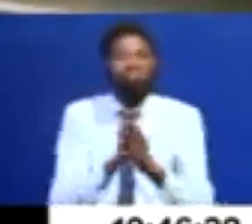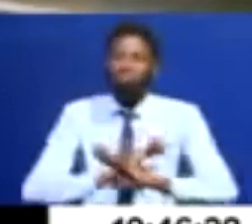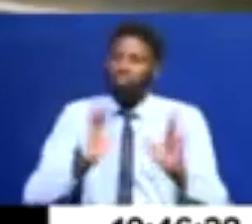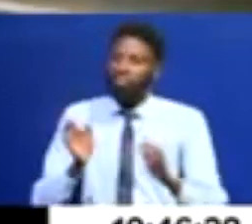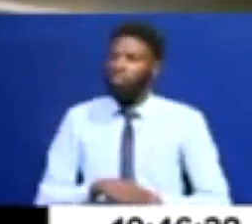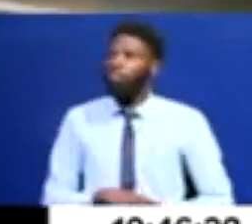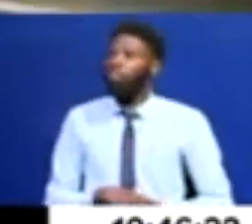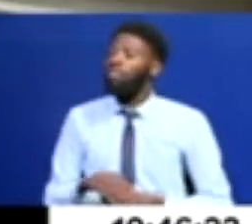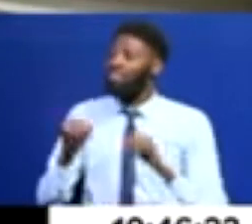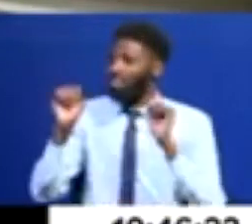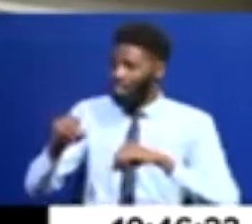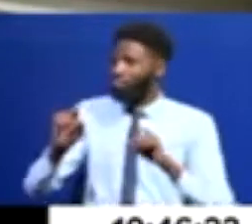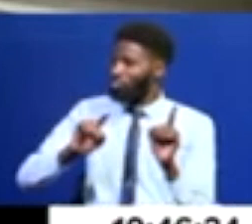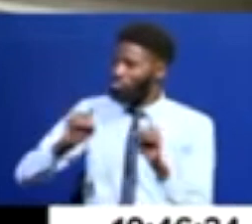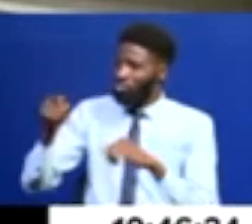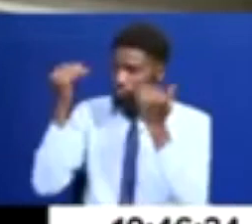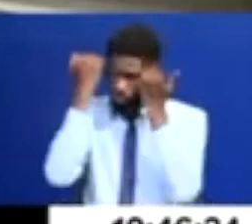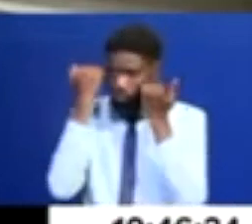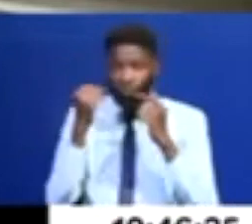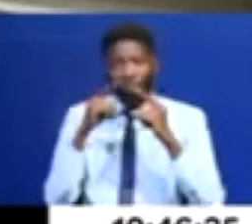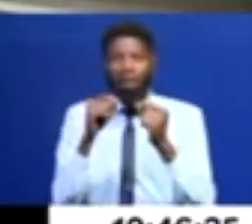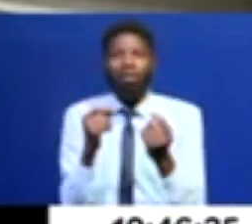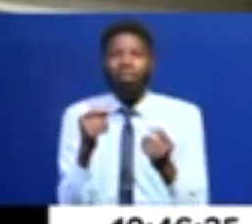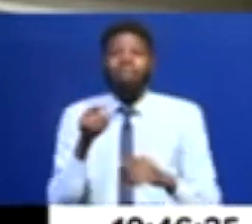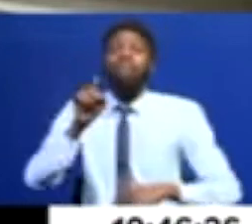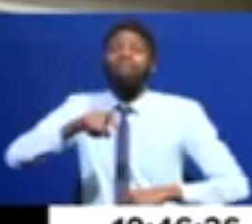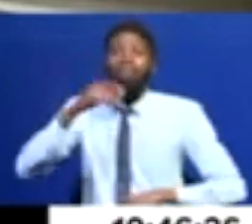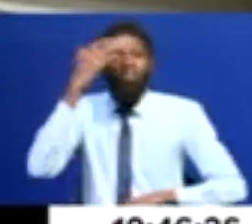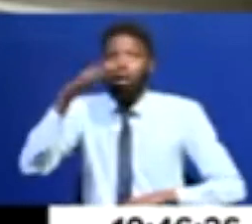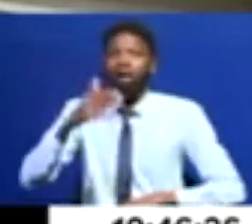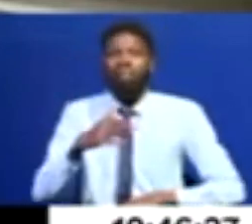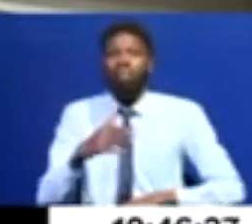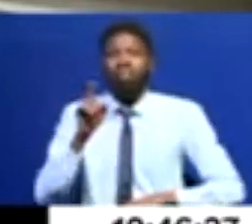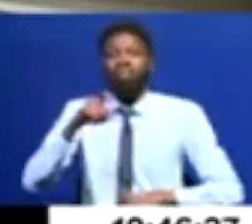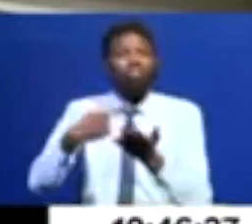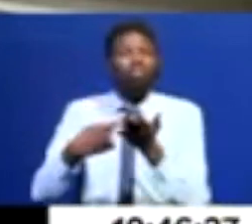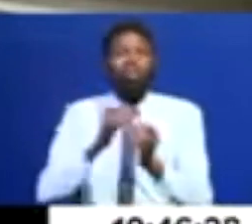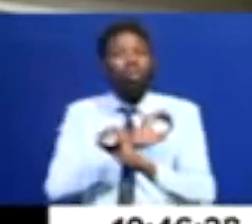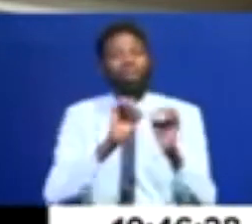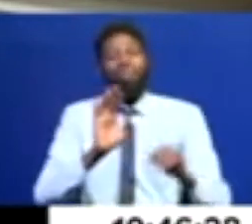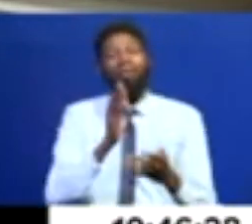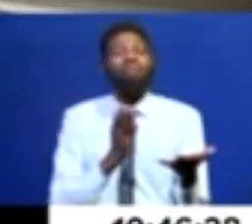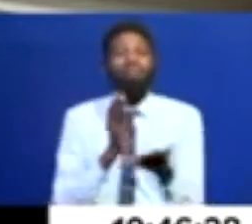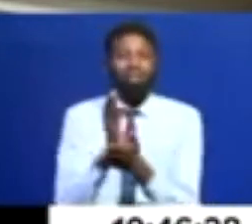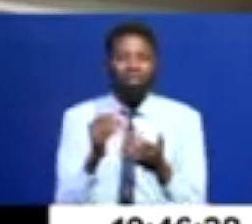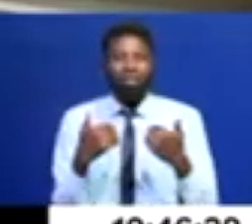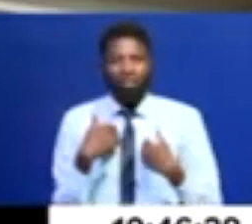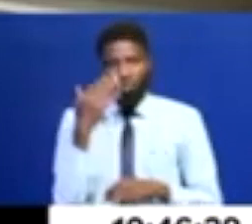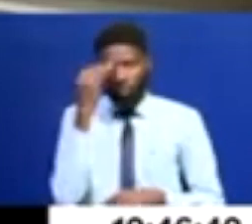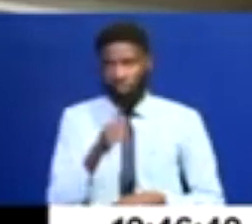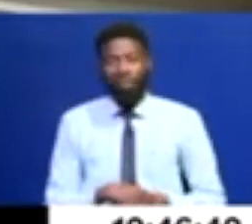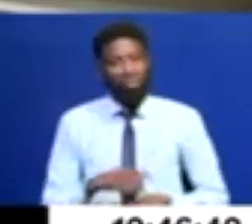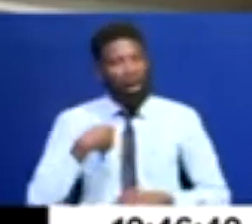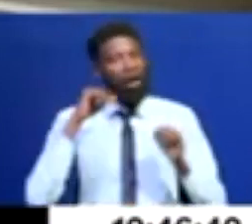to court and debate that it should not be debated in Parliament. You have a right to do that because mm-hmm. you feel that. So I can only